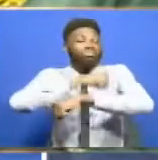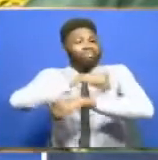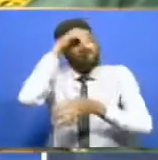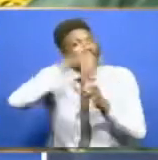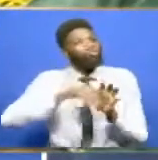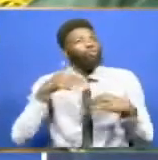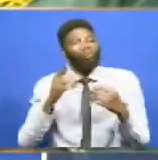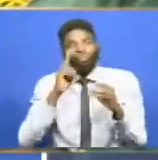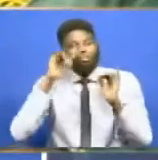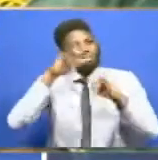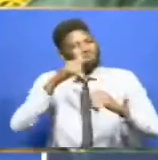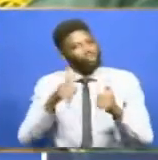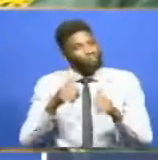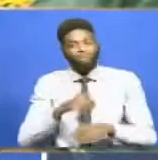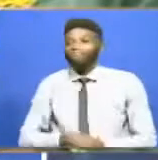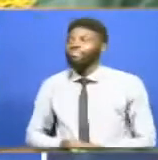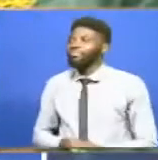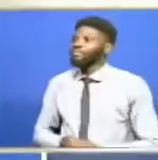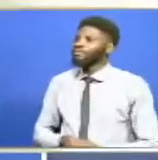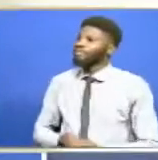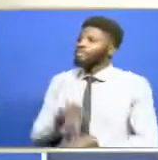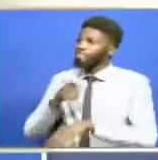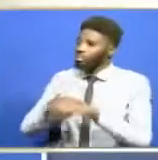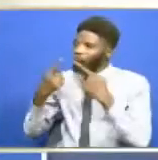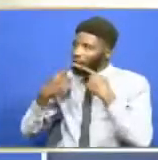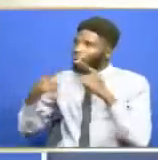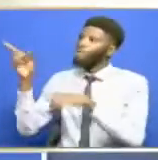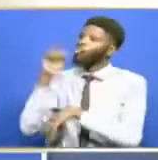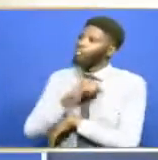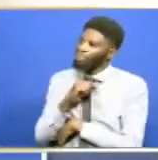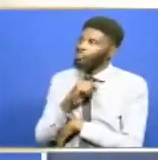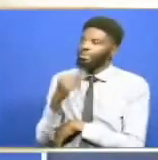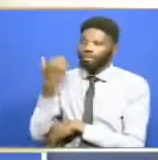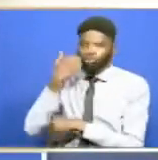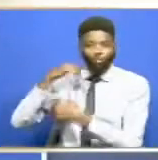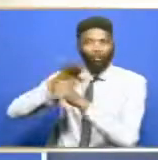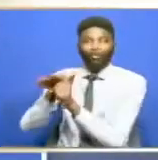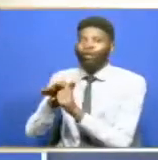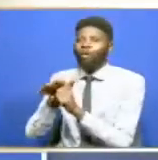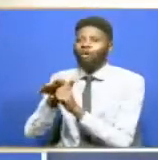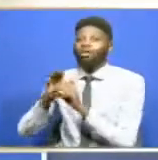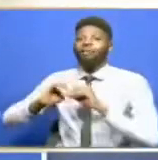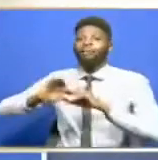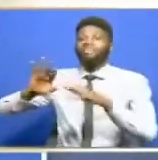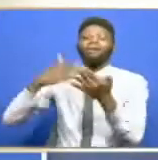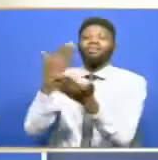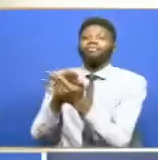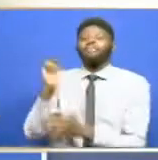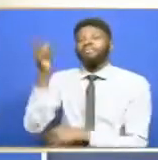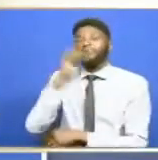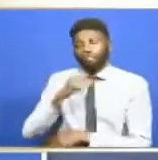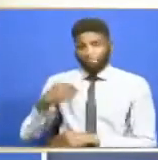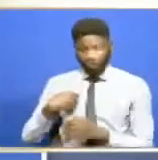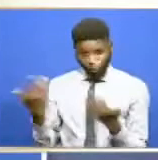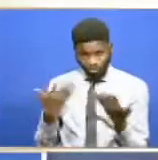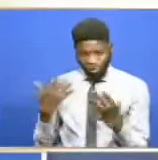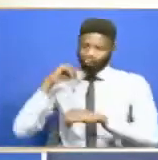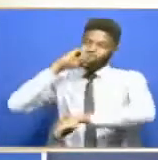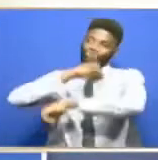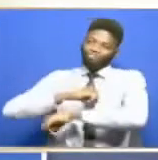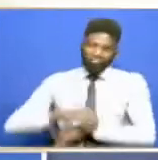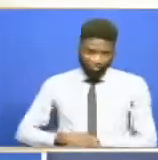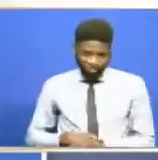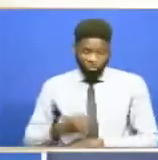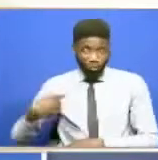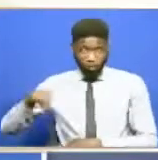home? Okay, the day that they announced that COVID has arrived in Kenya, I was in school. So we came